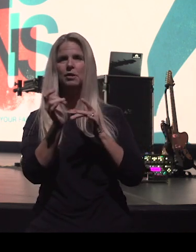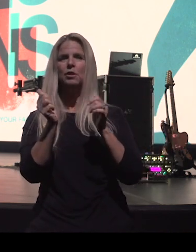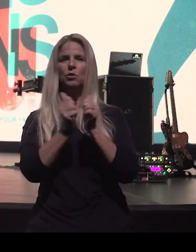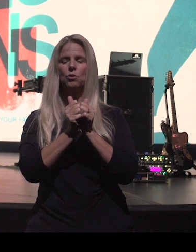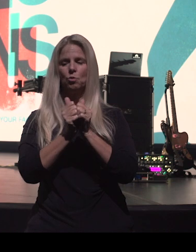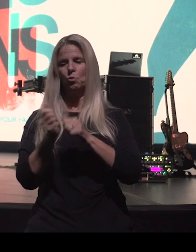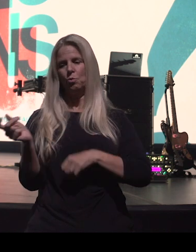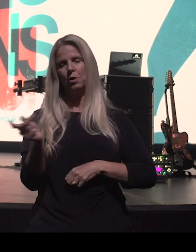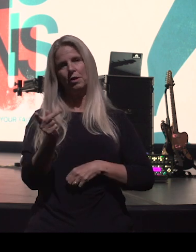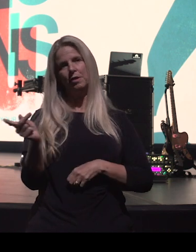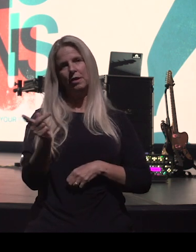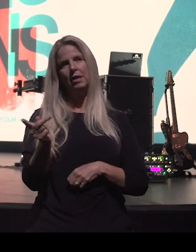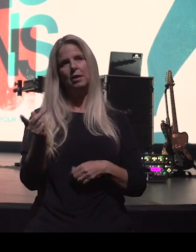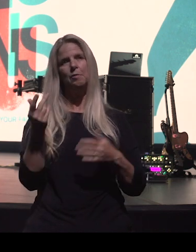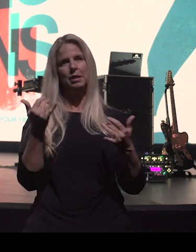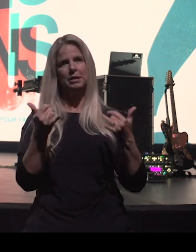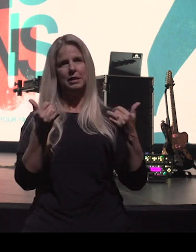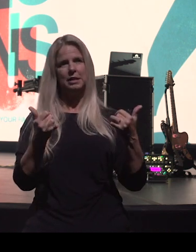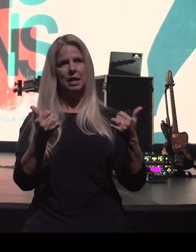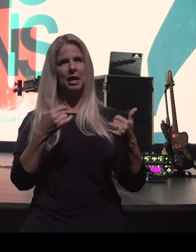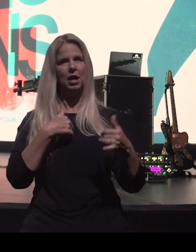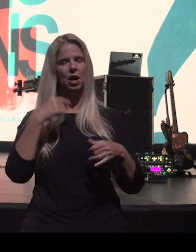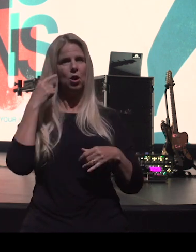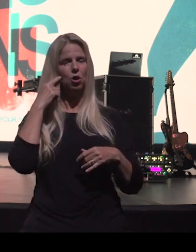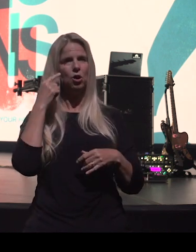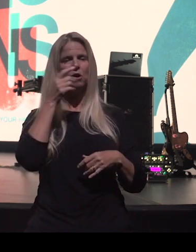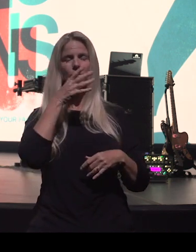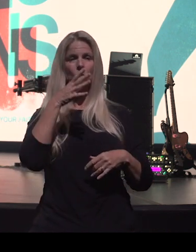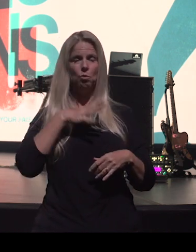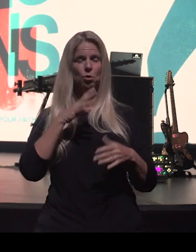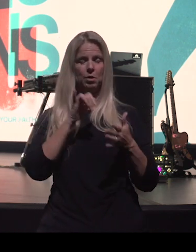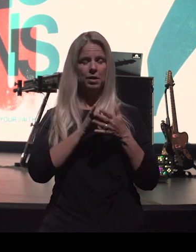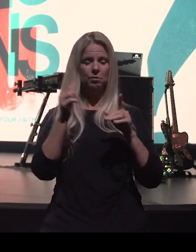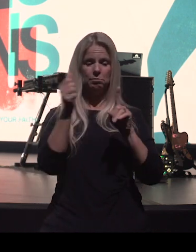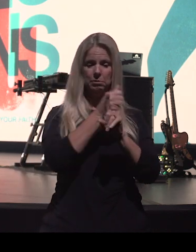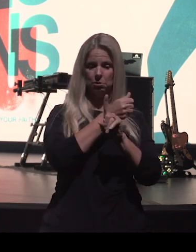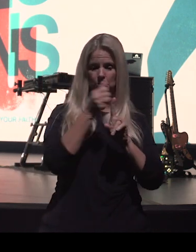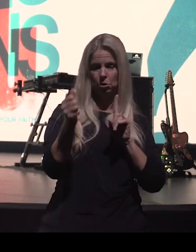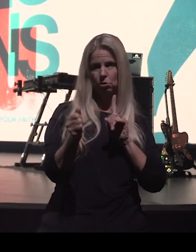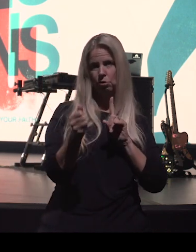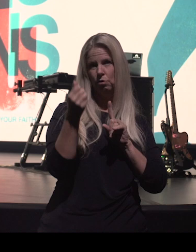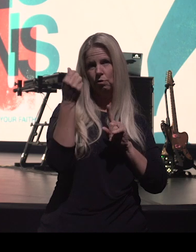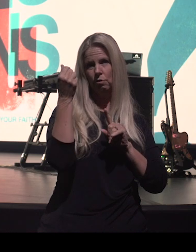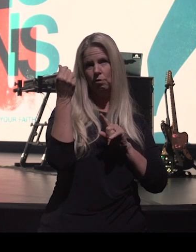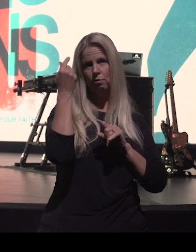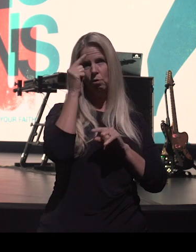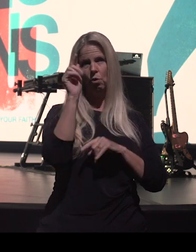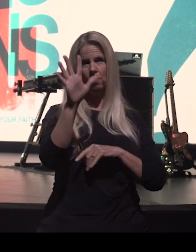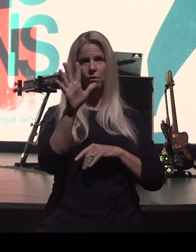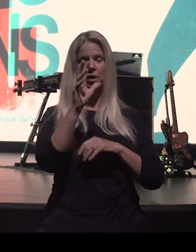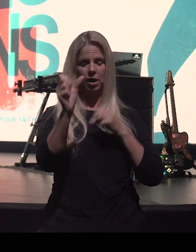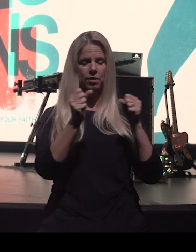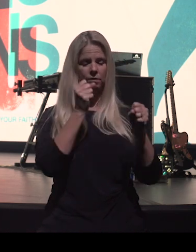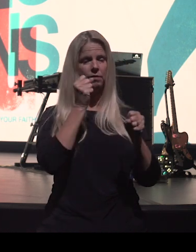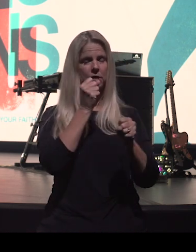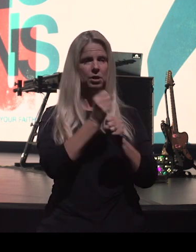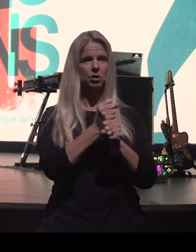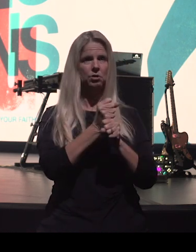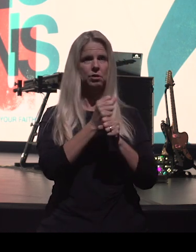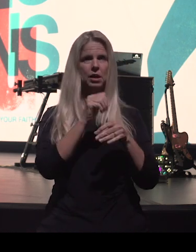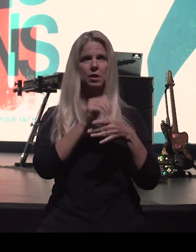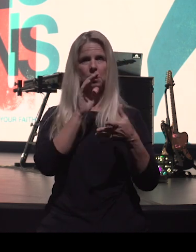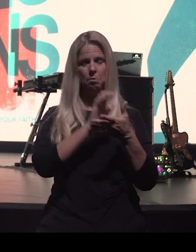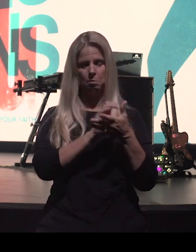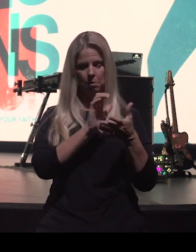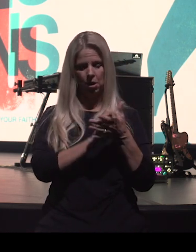about a woman who had been in a 5-year physically abusive relationship. She was abused by her husband, and she got out of that relationship, and she